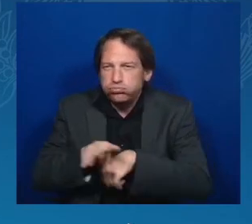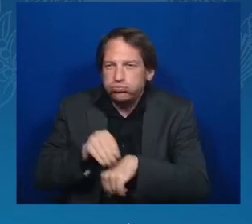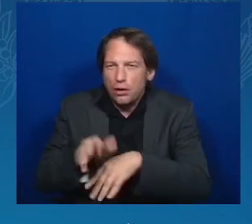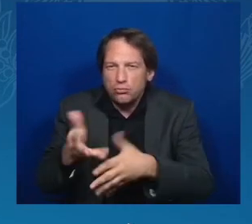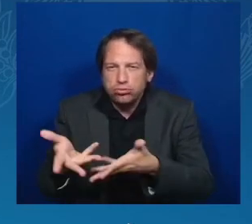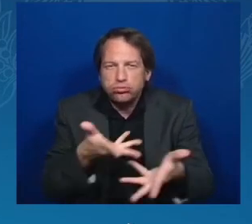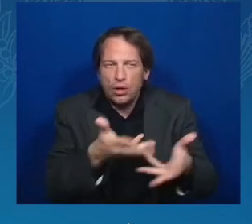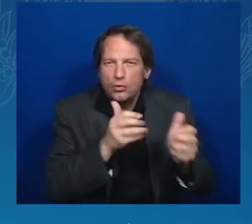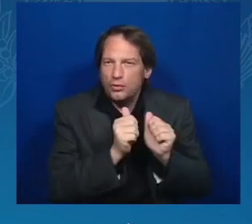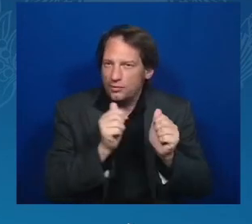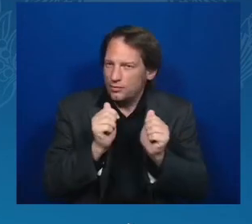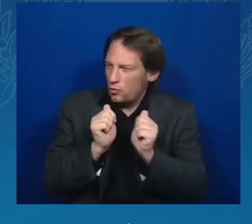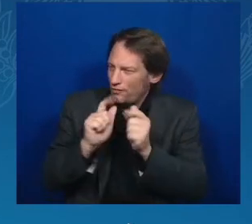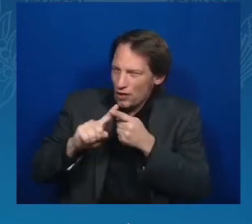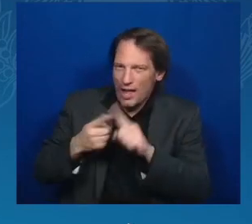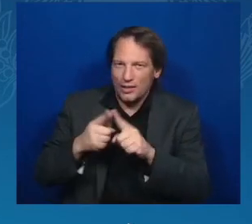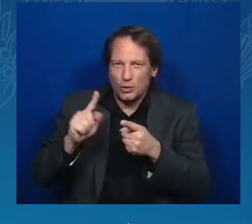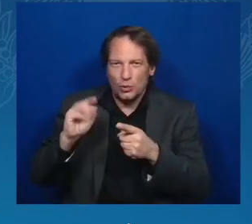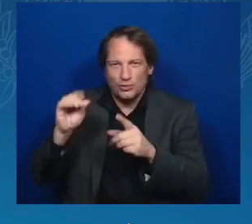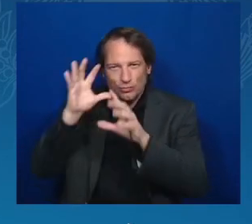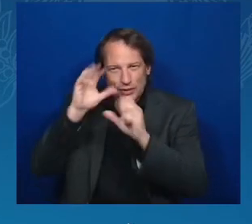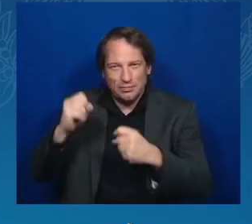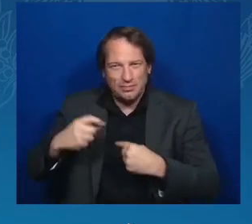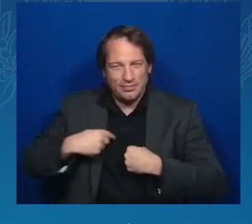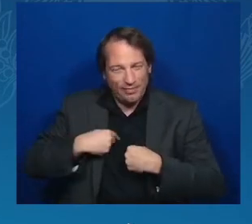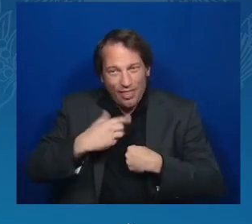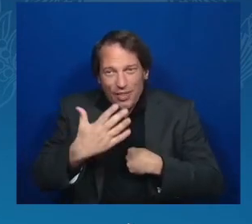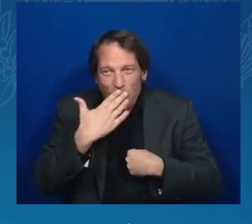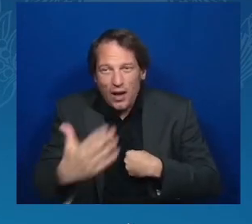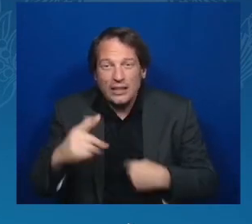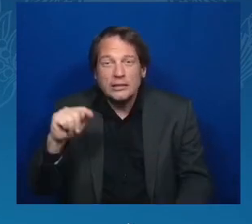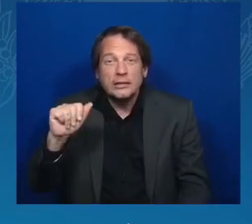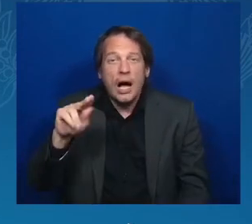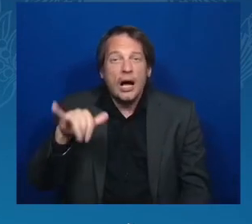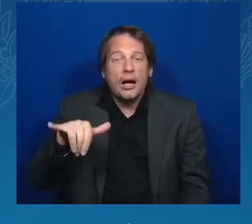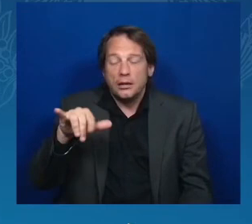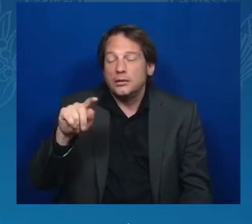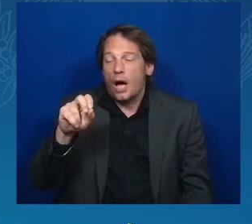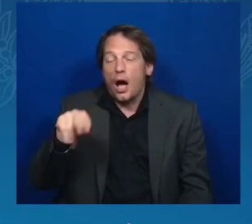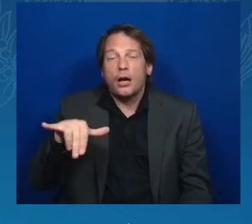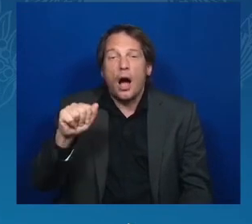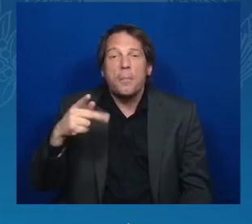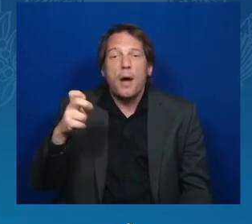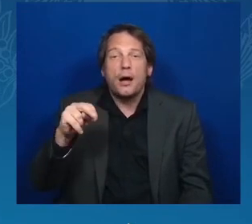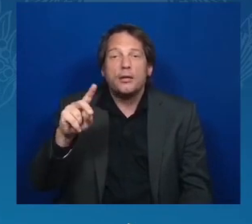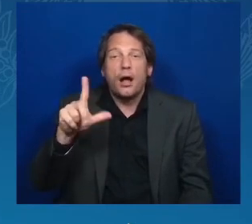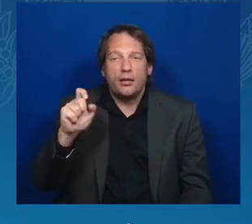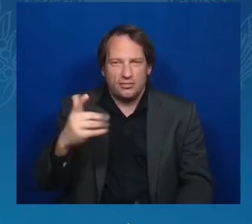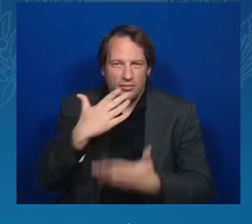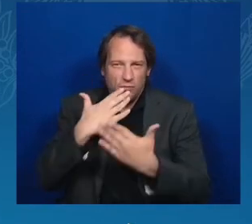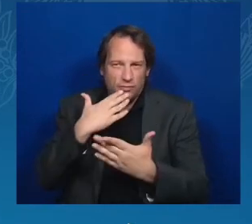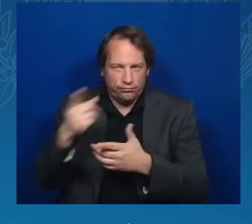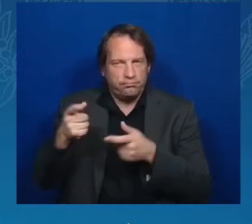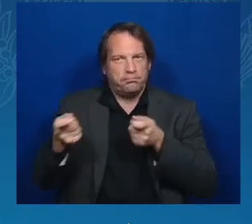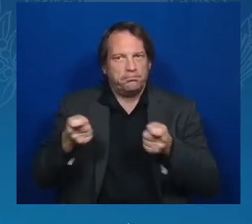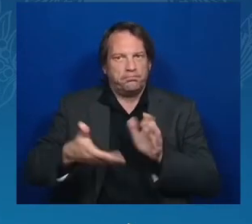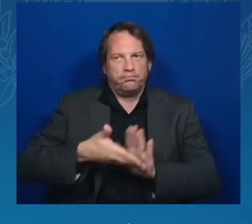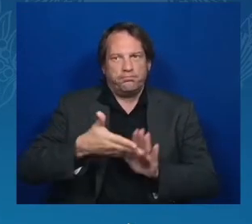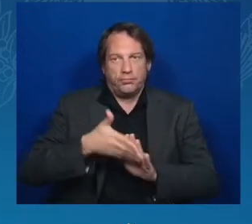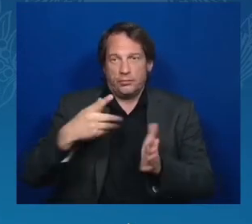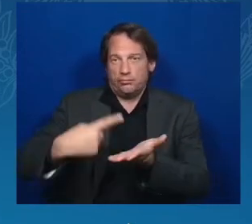moderator of this discussion, and then in his absence, but he sends his best, Senator Bob Casey. I want to thank him for all he